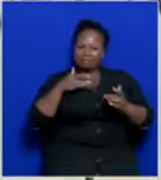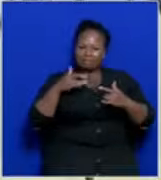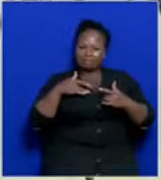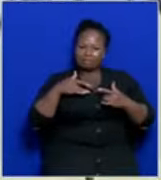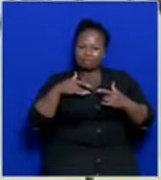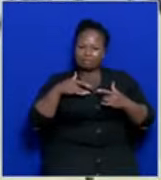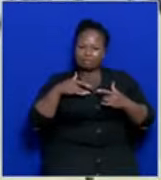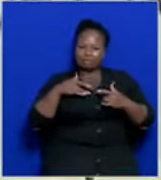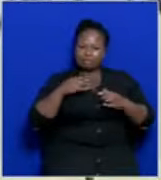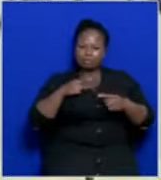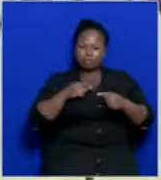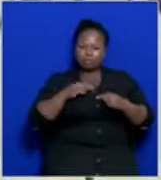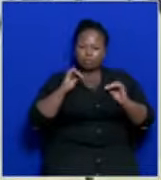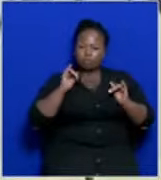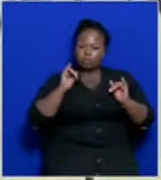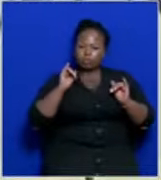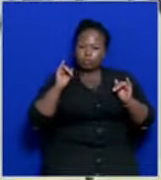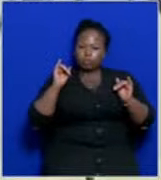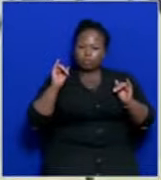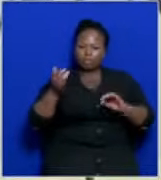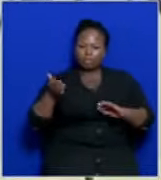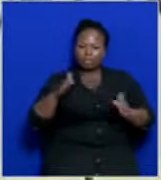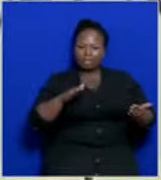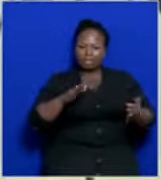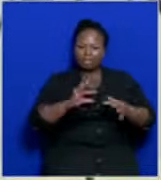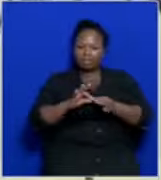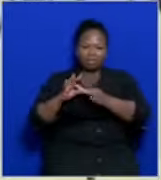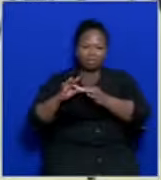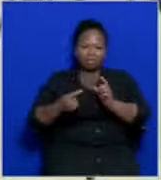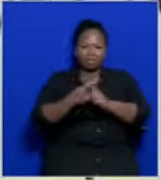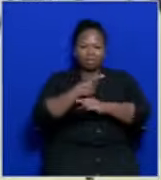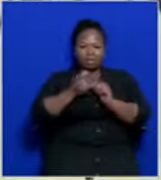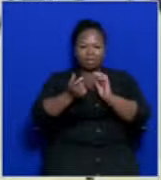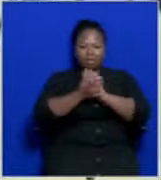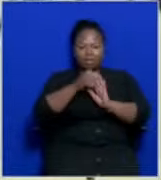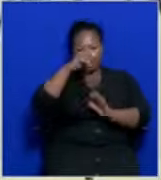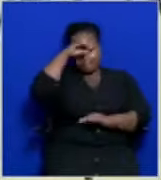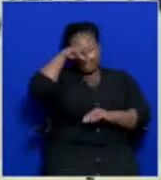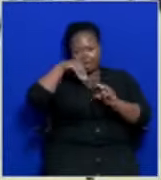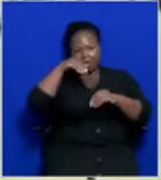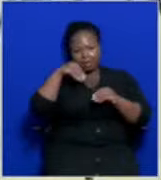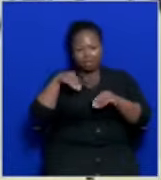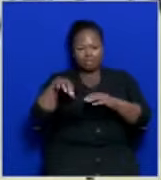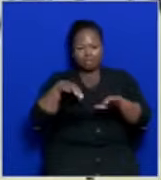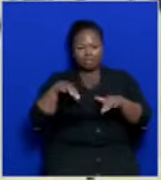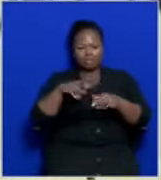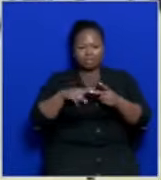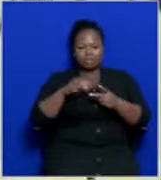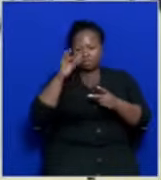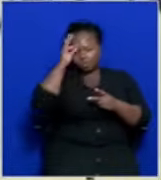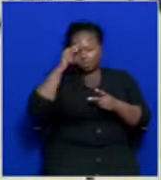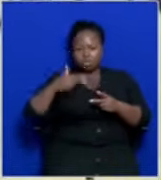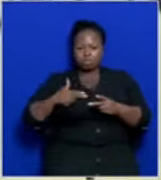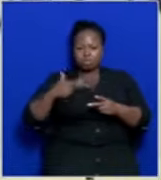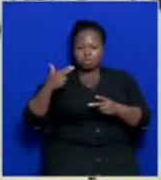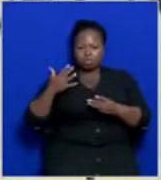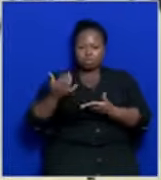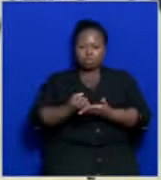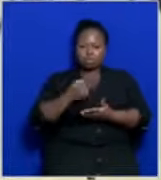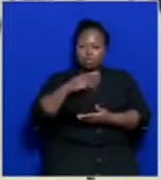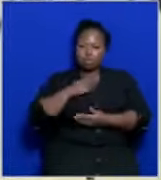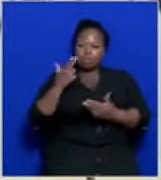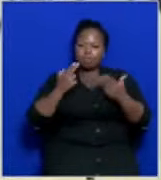number of deaths linked to illegal mining activities and seizure of police firearm following the shootings. The seizure is